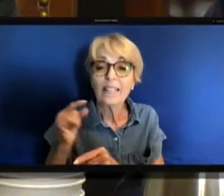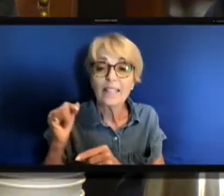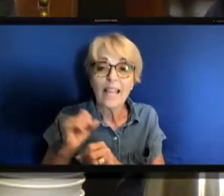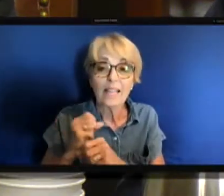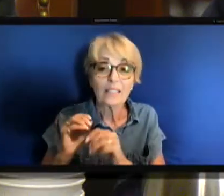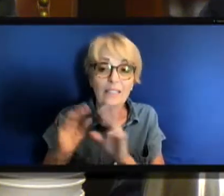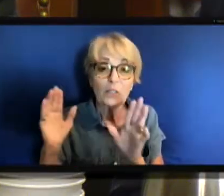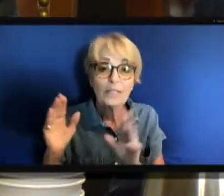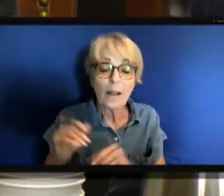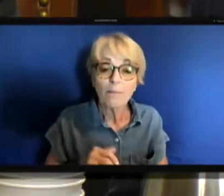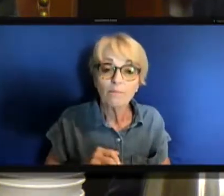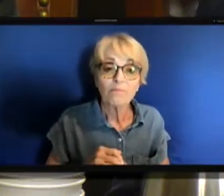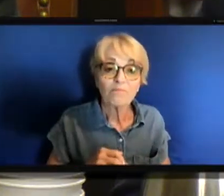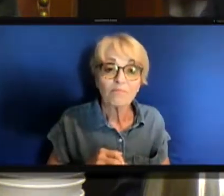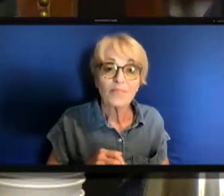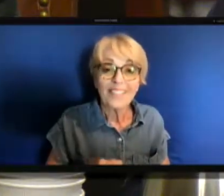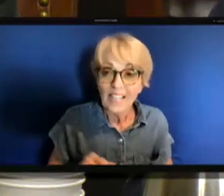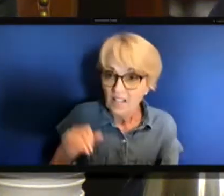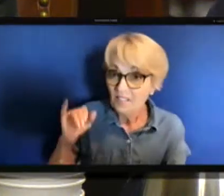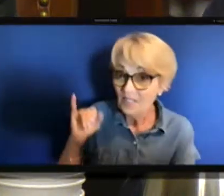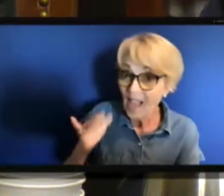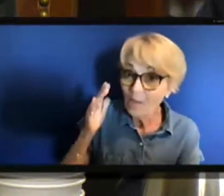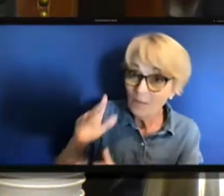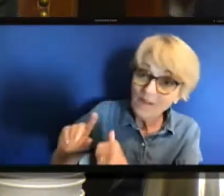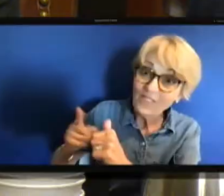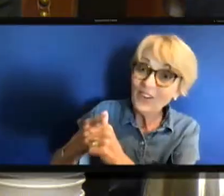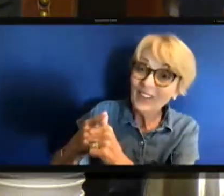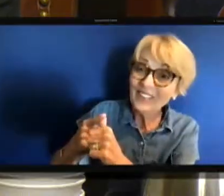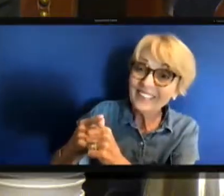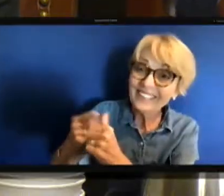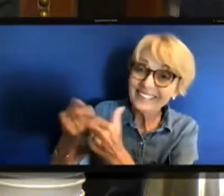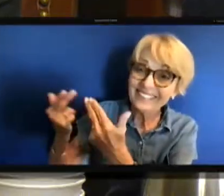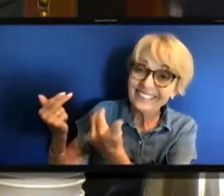first. It would, yeah,